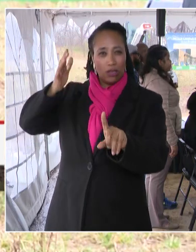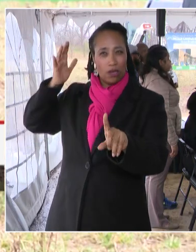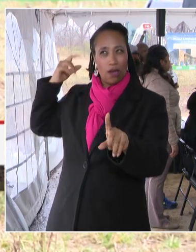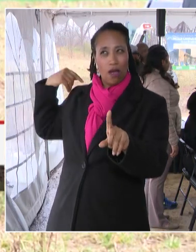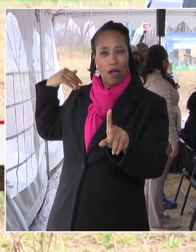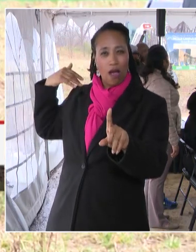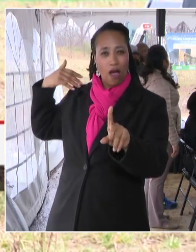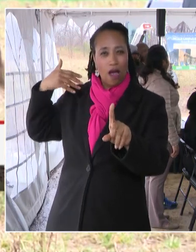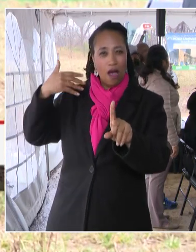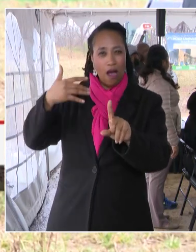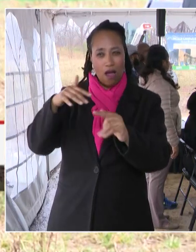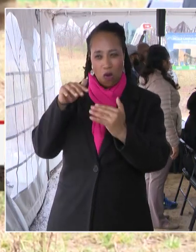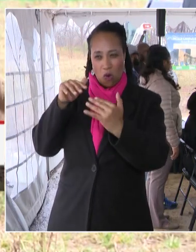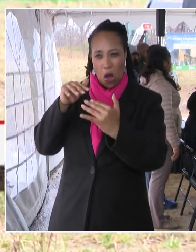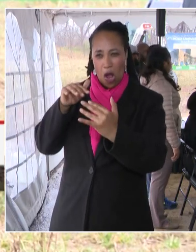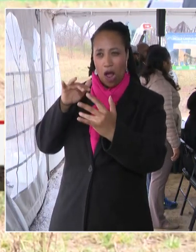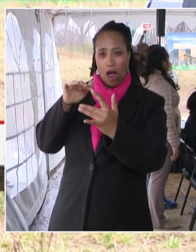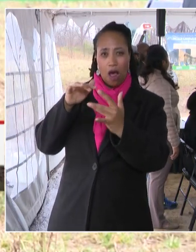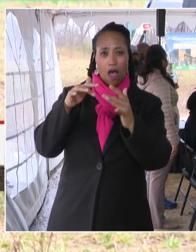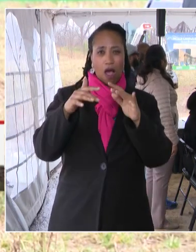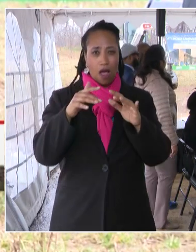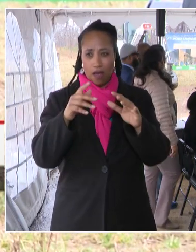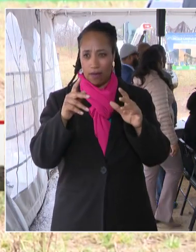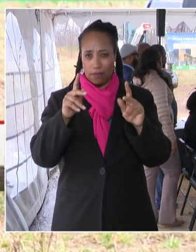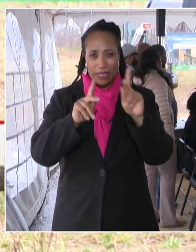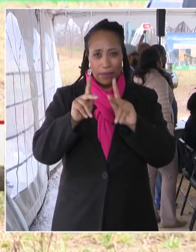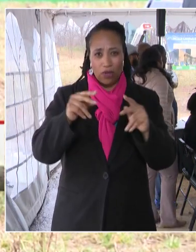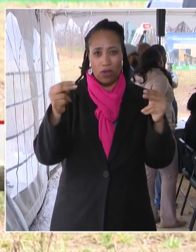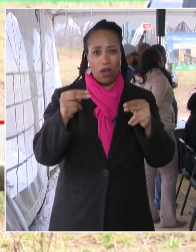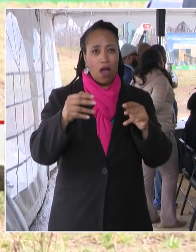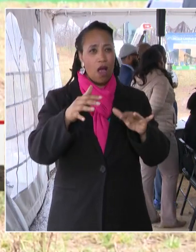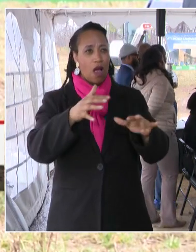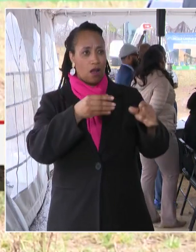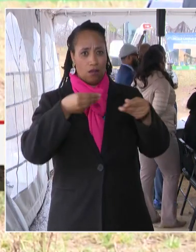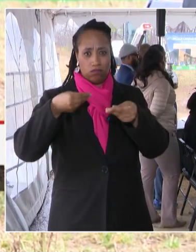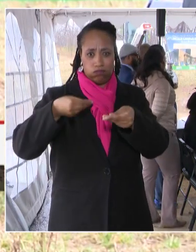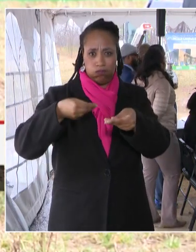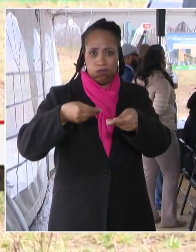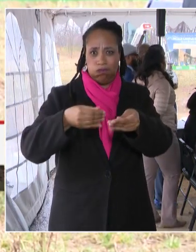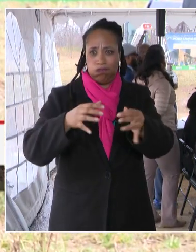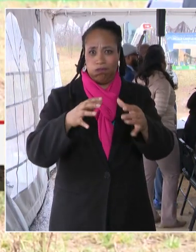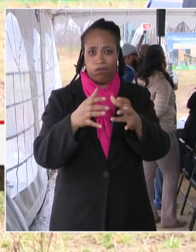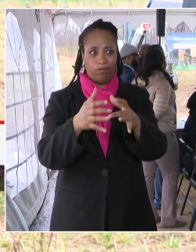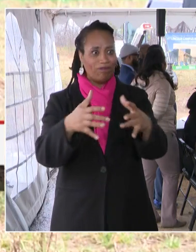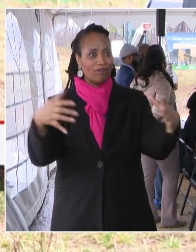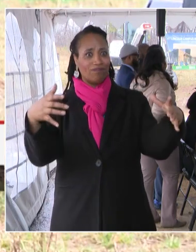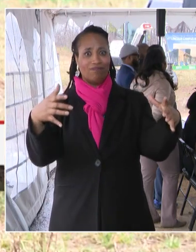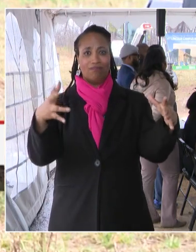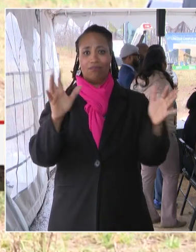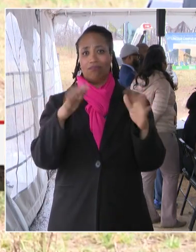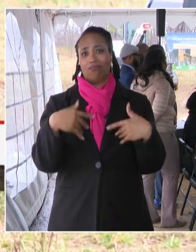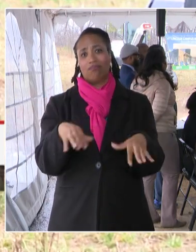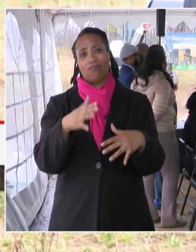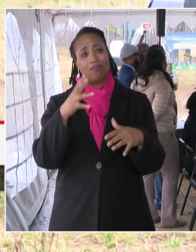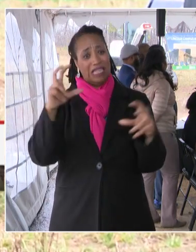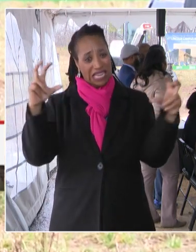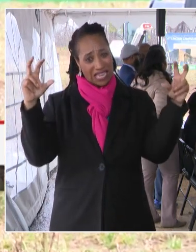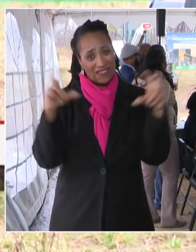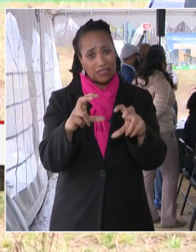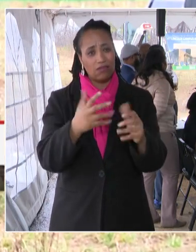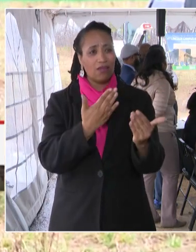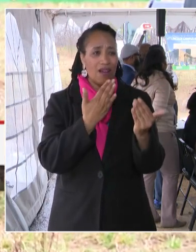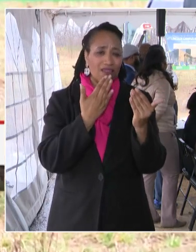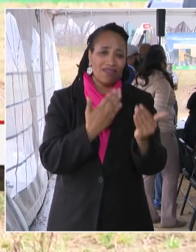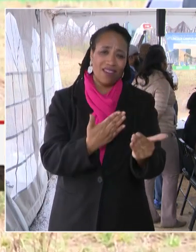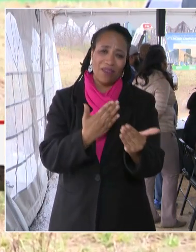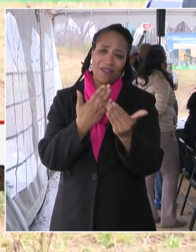So I want to thank you for everybody that has invested in getting us here, and I look forward to working together.